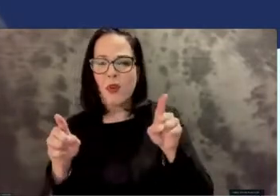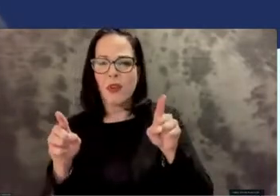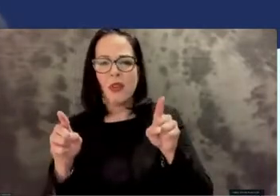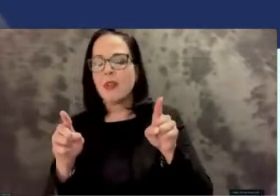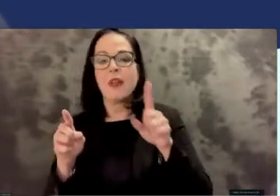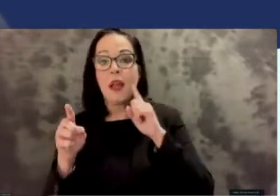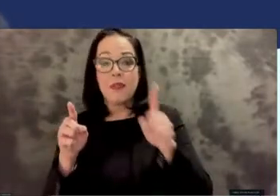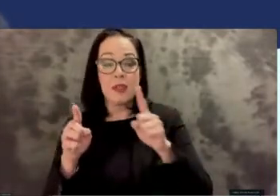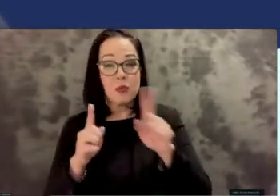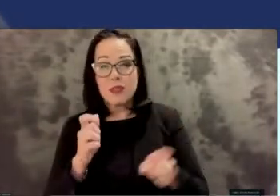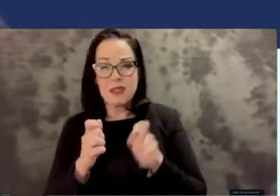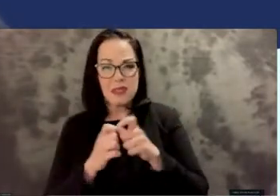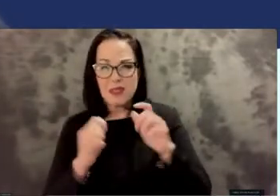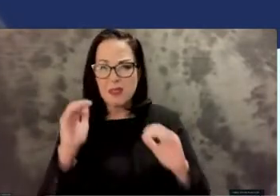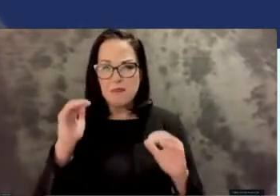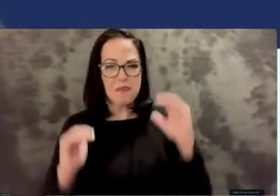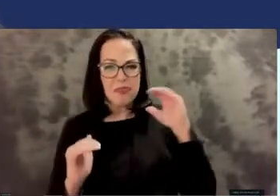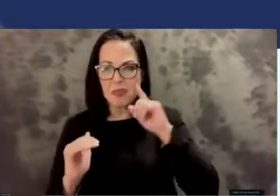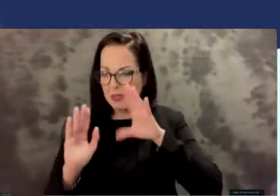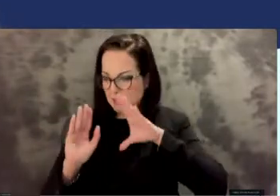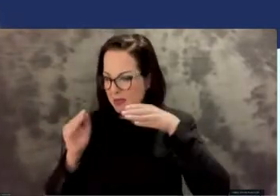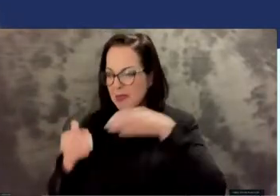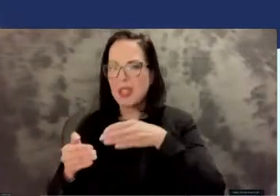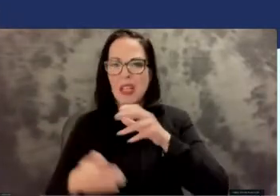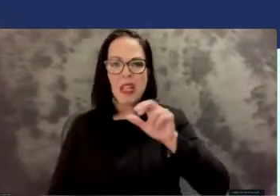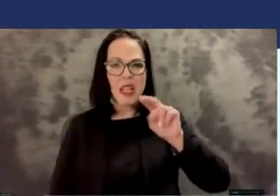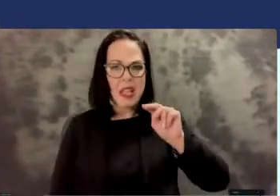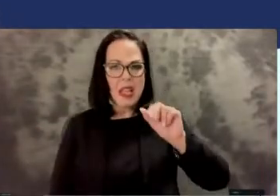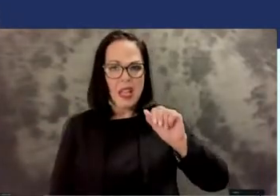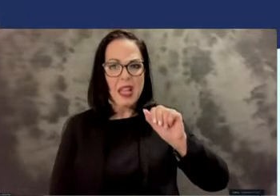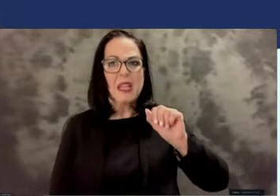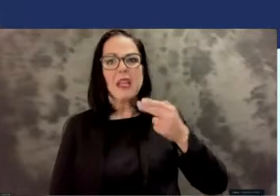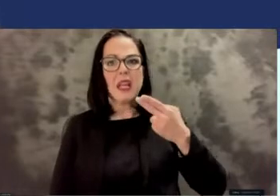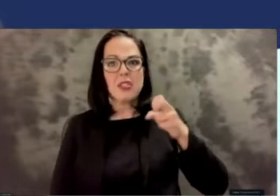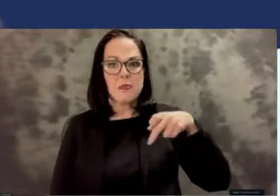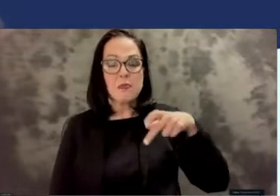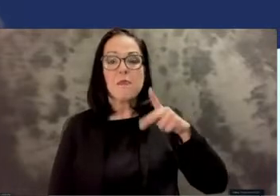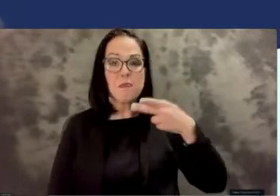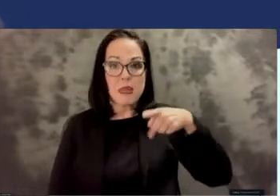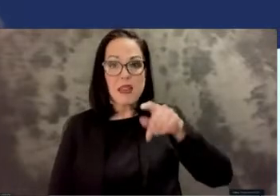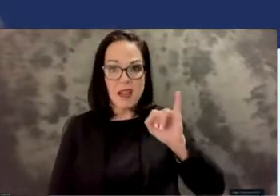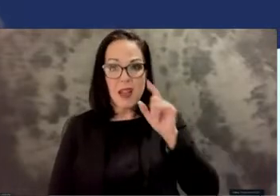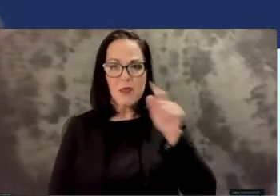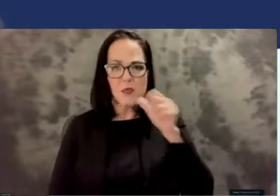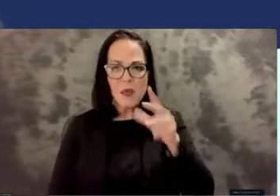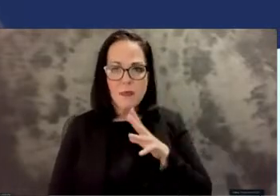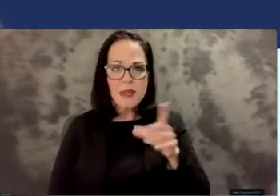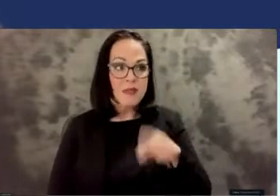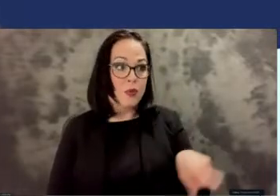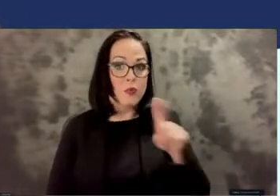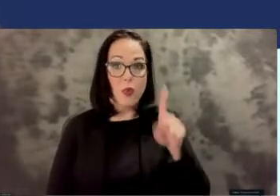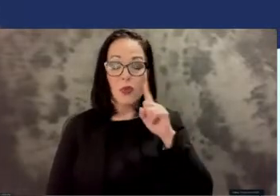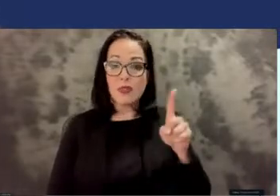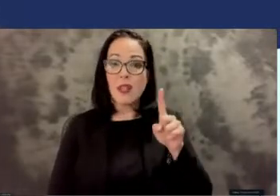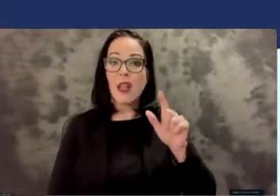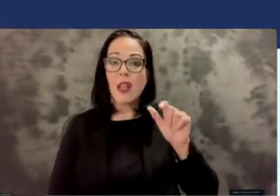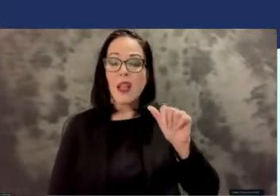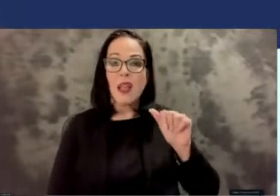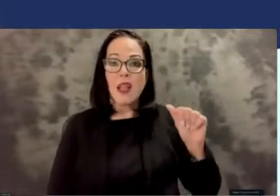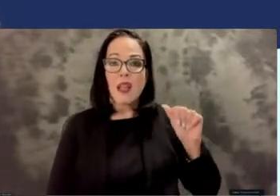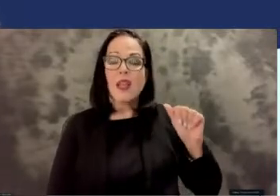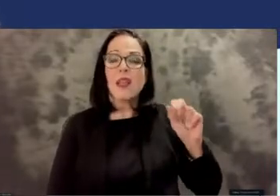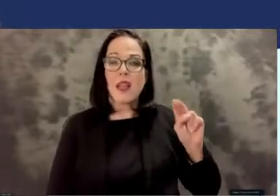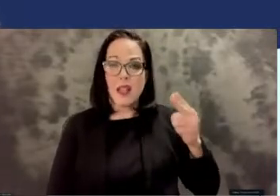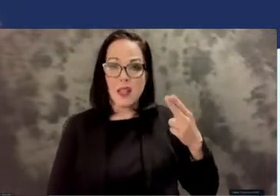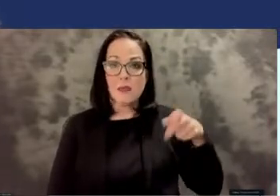directed towards AANHPI women. While we know that the discrimination faced by the AANHPI community